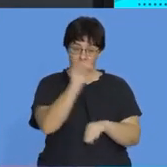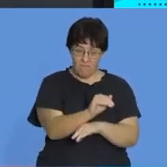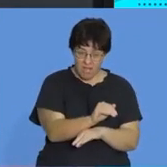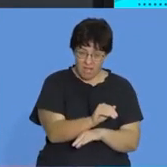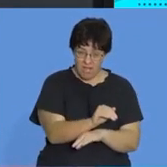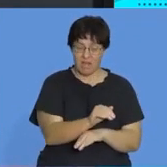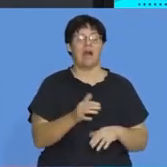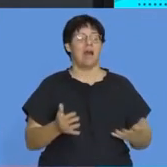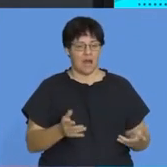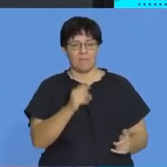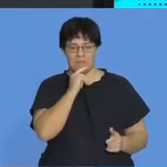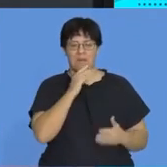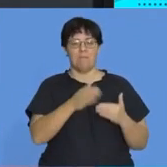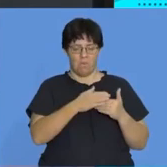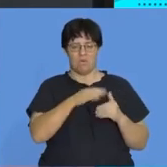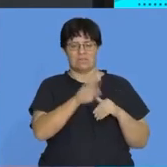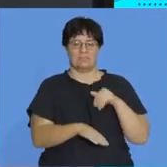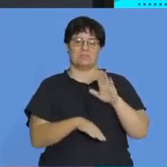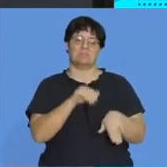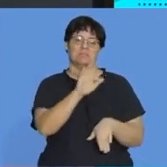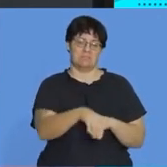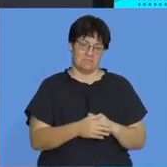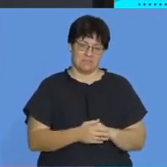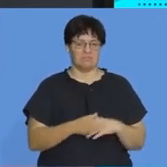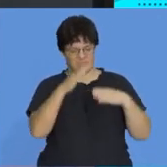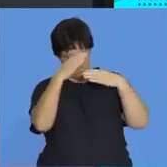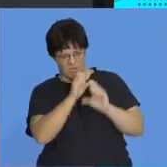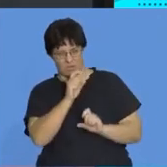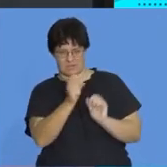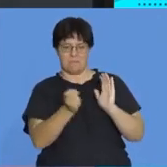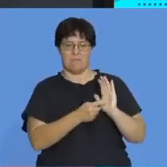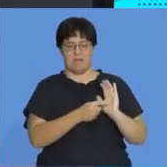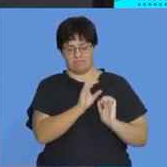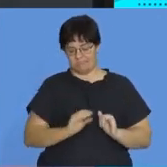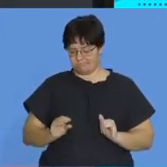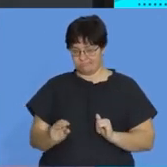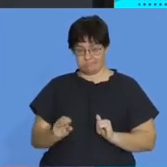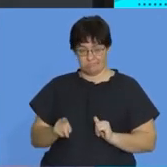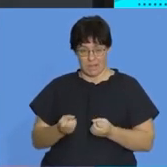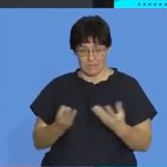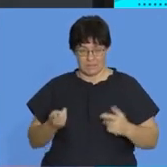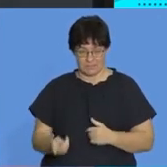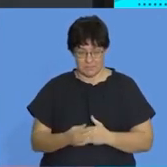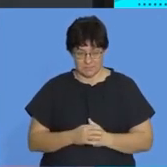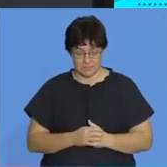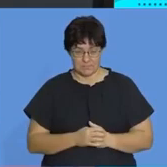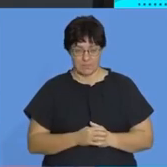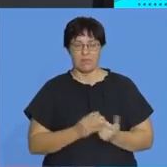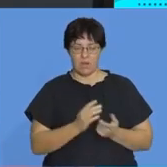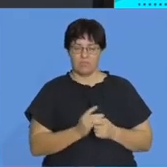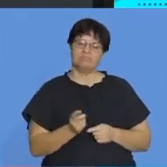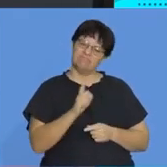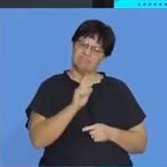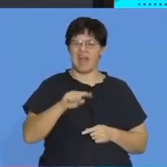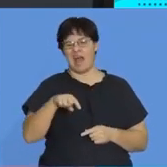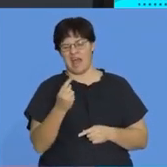that it's a multi-step type of a problem. So just pay attention to the mark allocation as well. Now let's focus our attention on a different